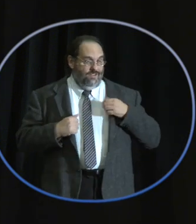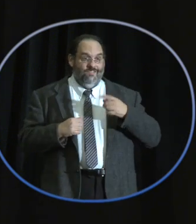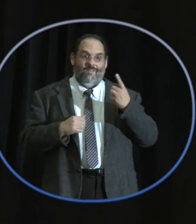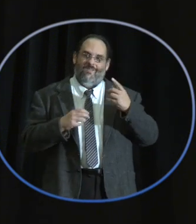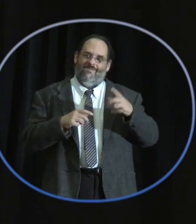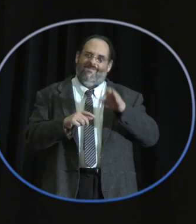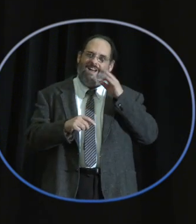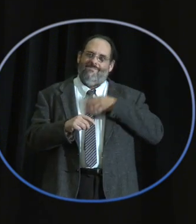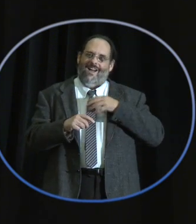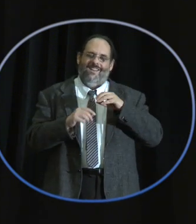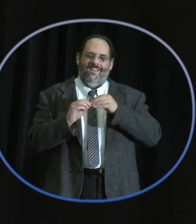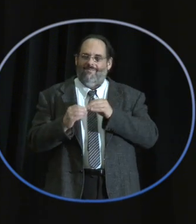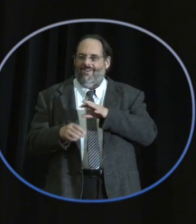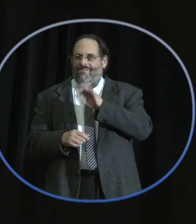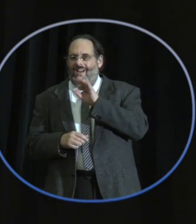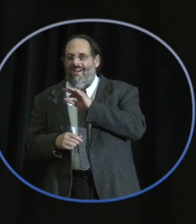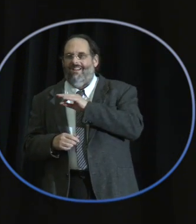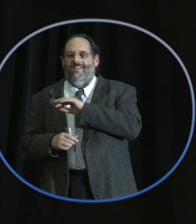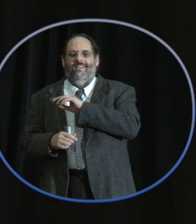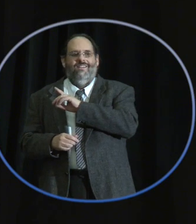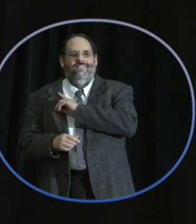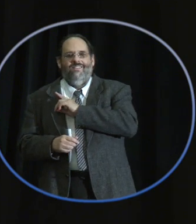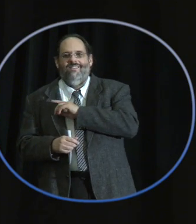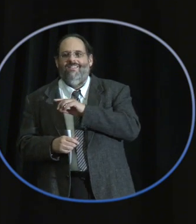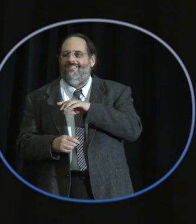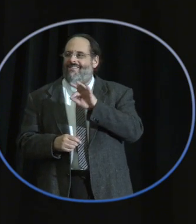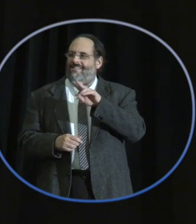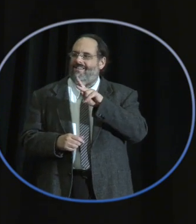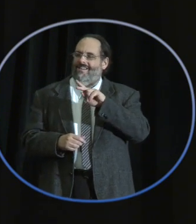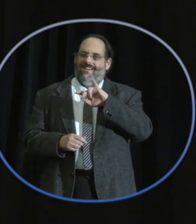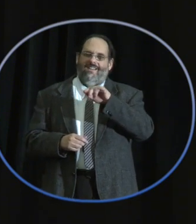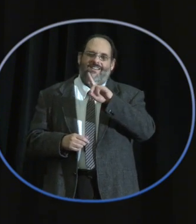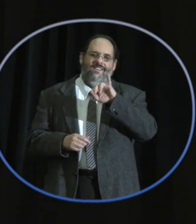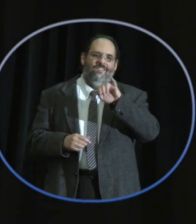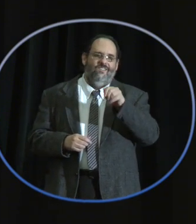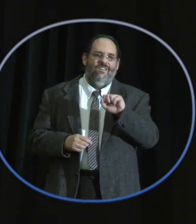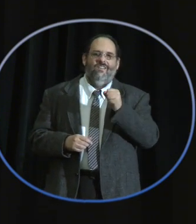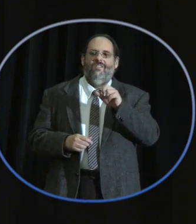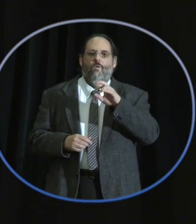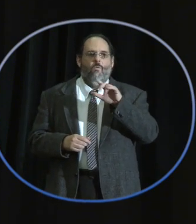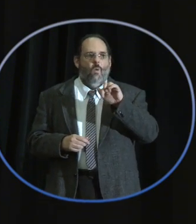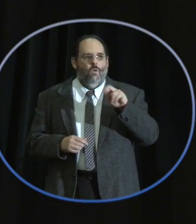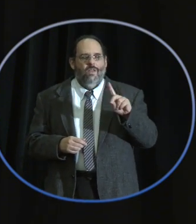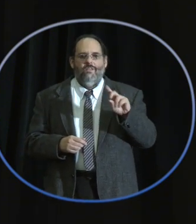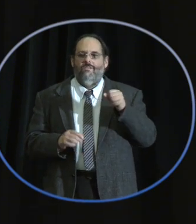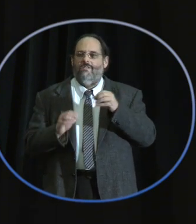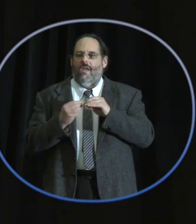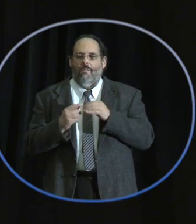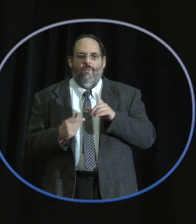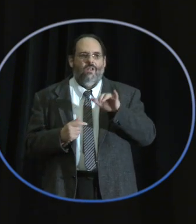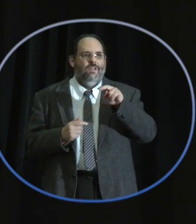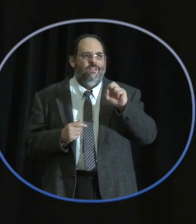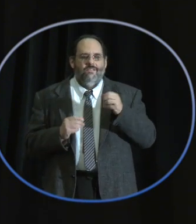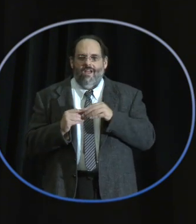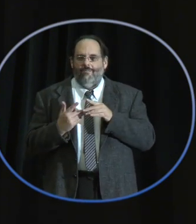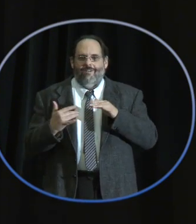you found Kaylin's number, and you found Khadijah's number, Roland, you found Lynn.